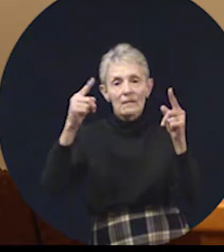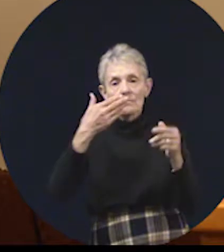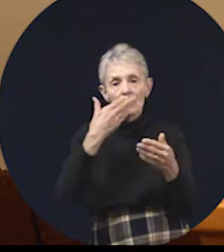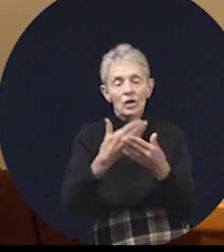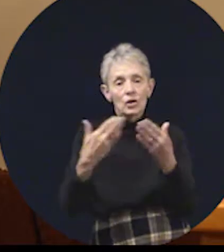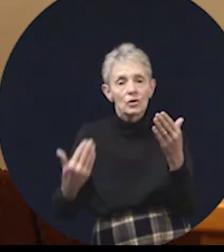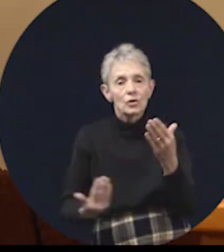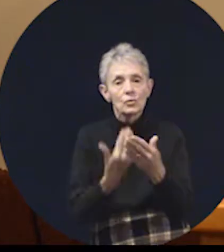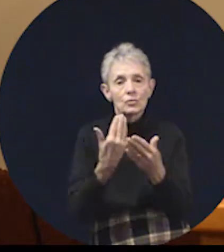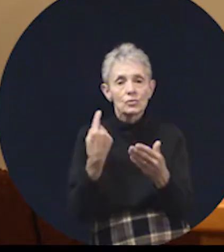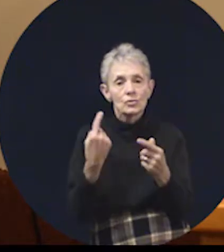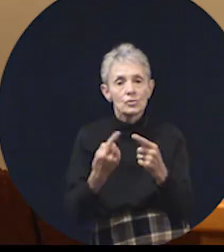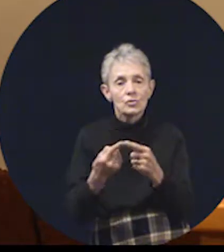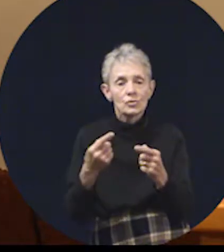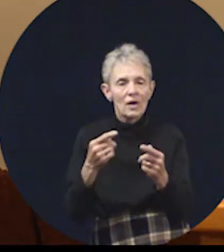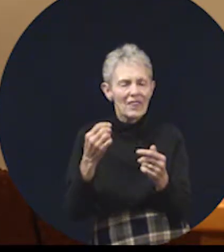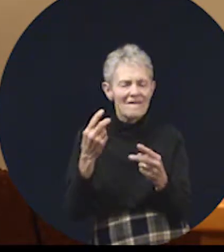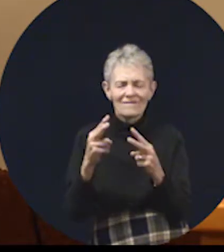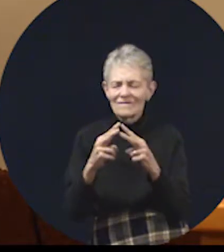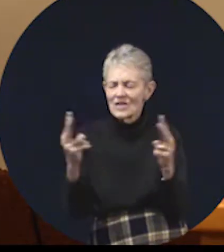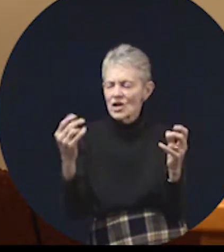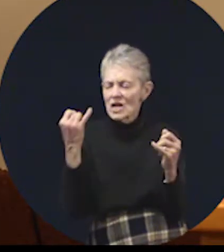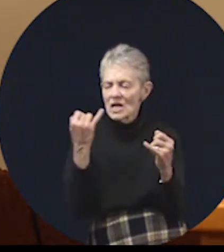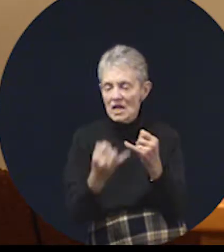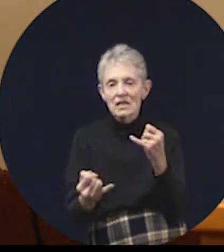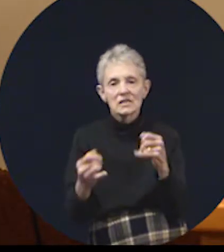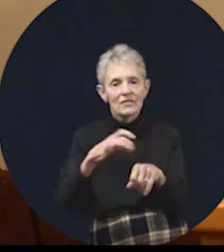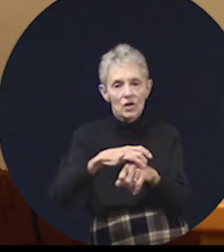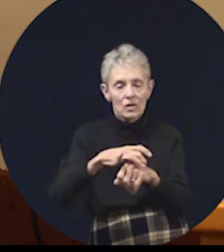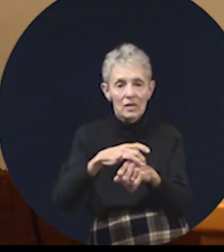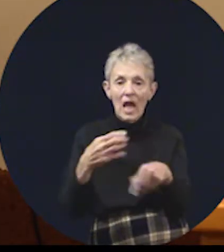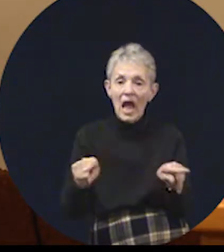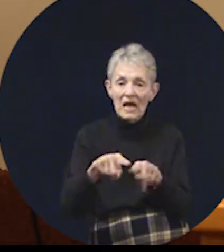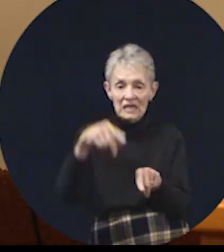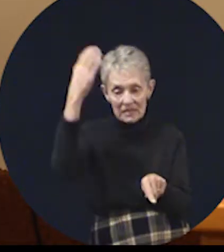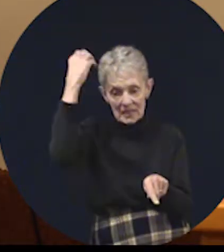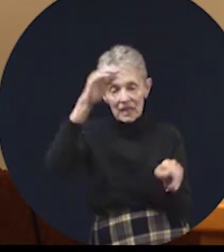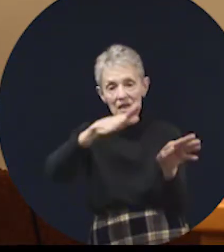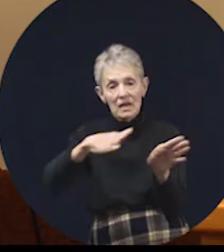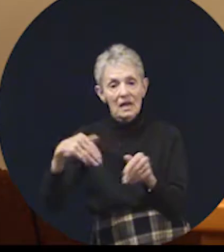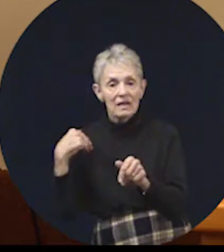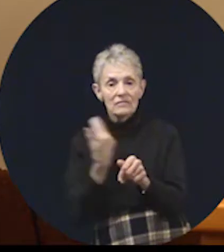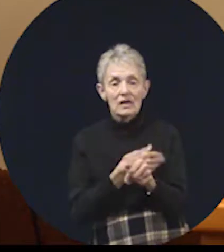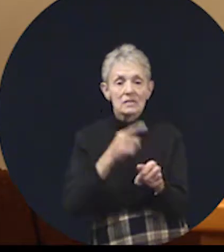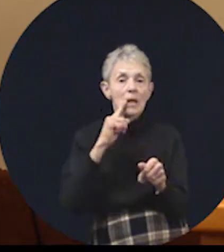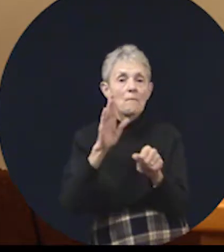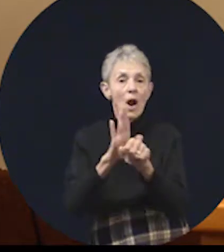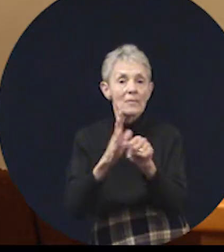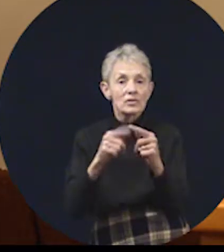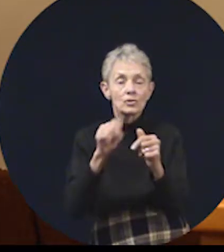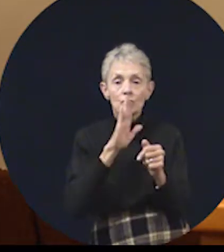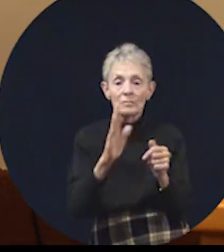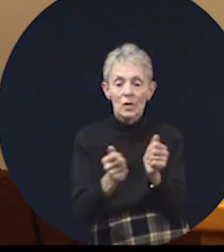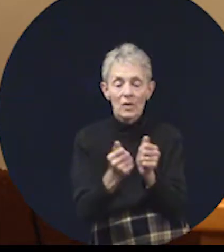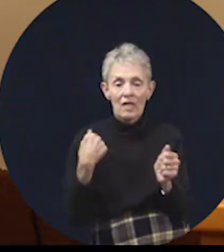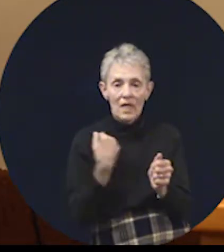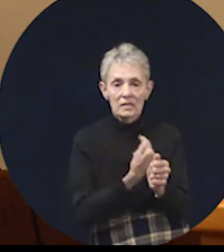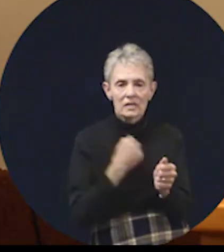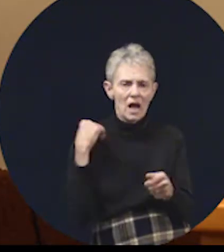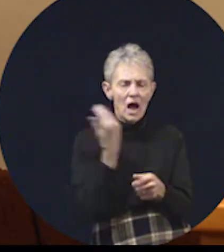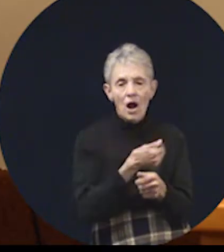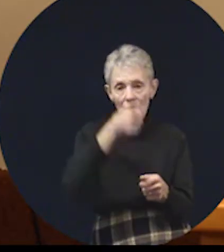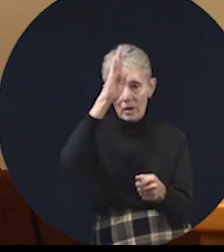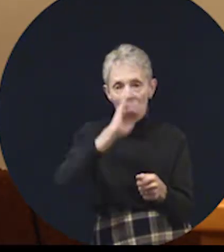ends of the earth. And as he leaves us, he promises to be with us. Our God is